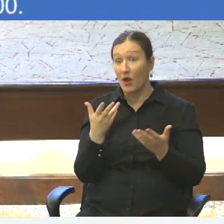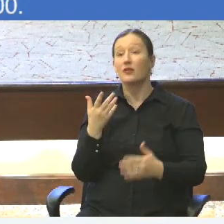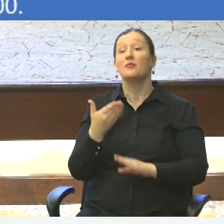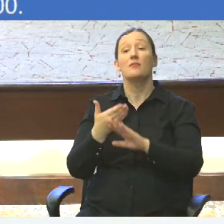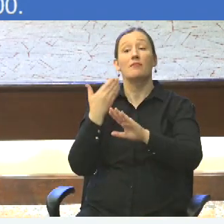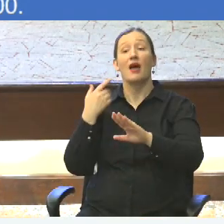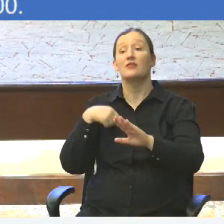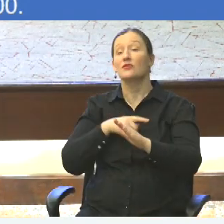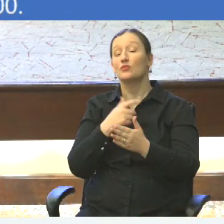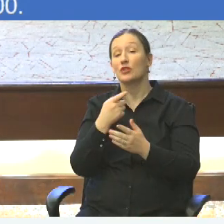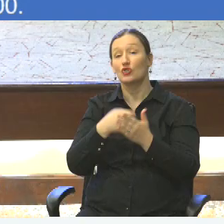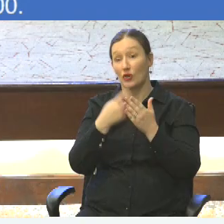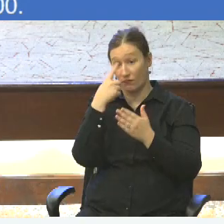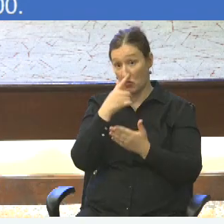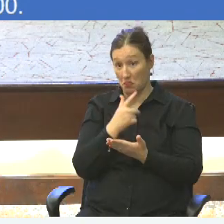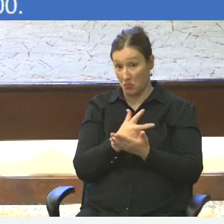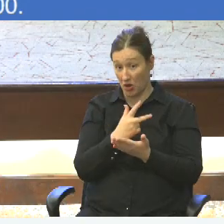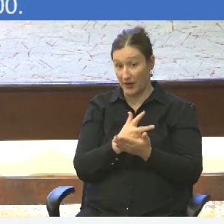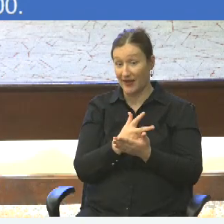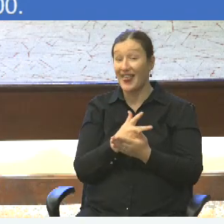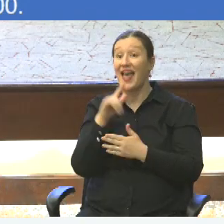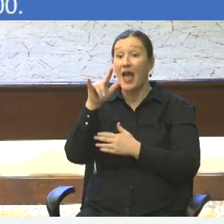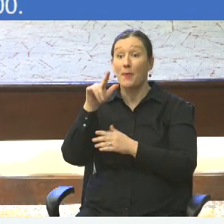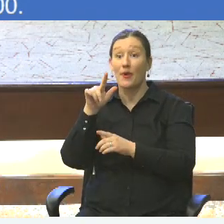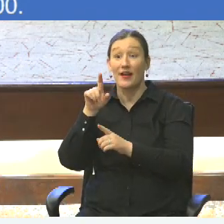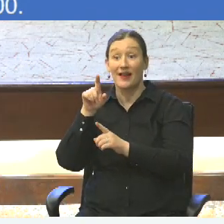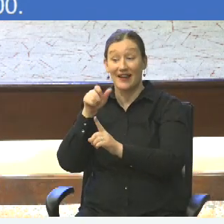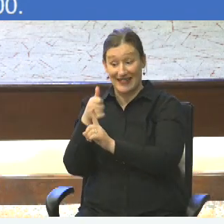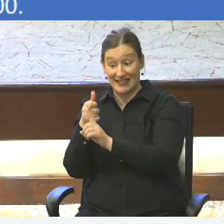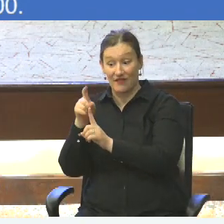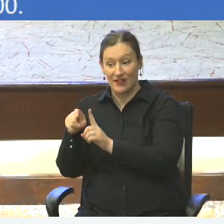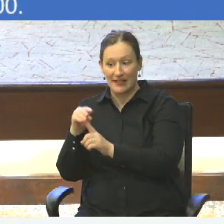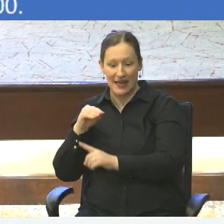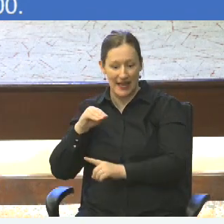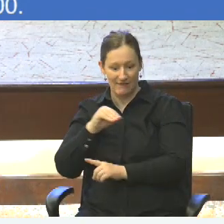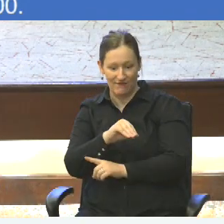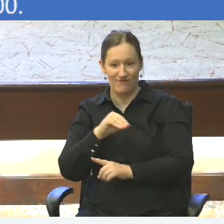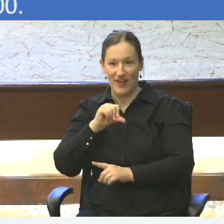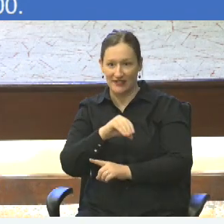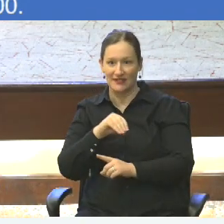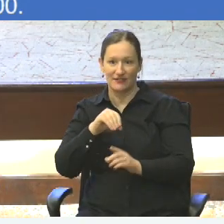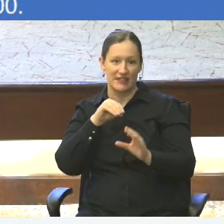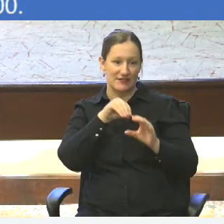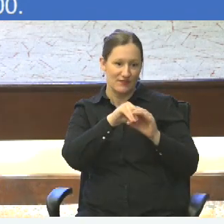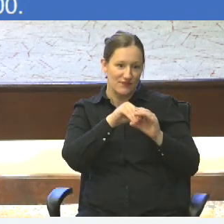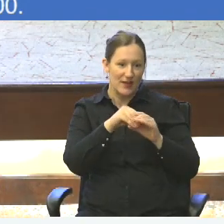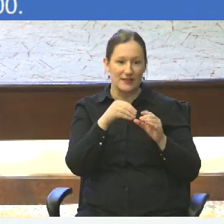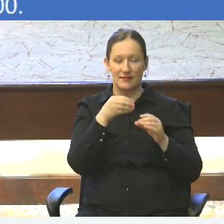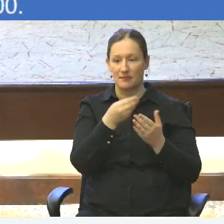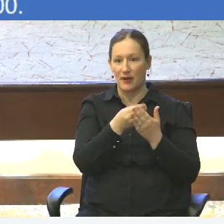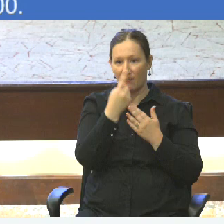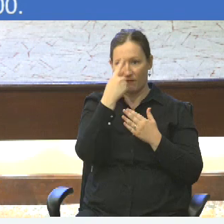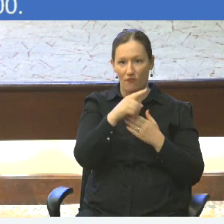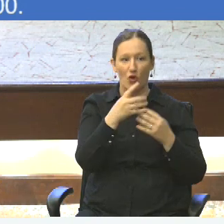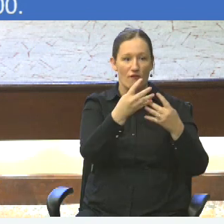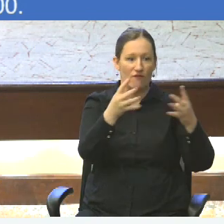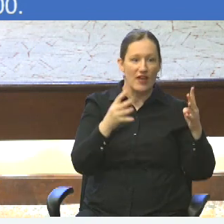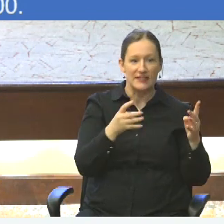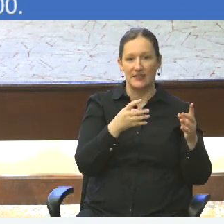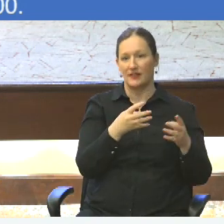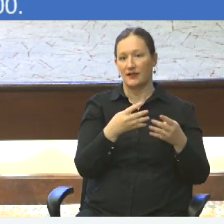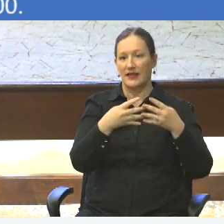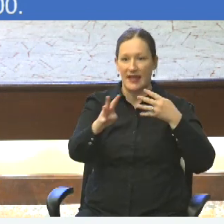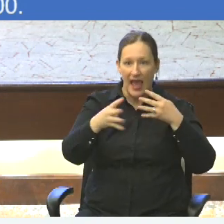where in order to charge for parking, an airport had to invest hundreds of thousands of dollars in fencing and gates and parking and revenue control